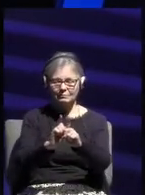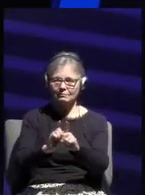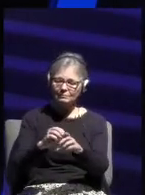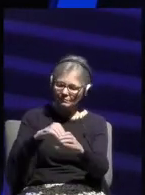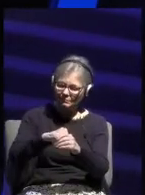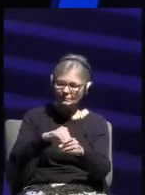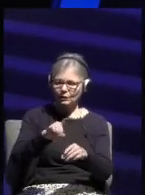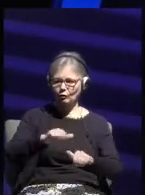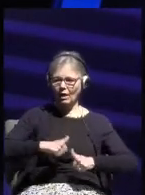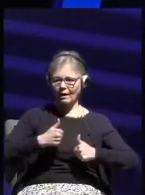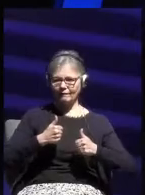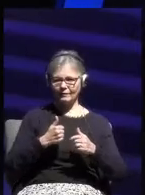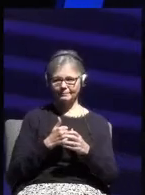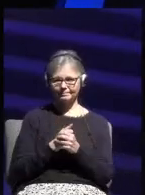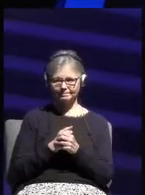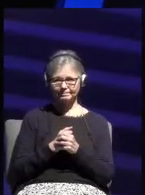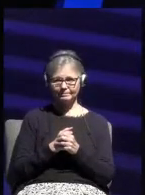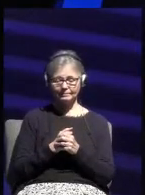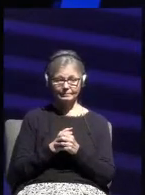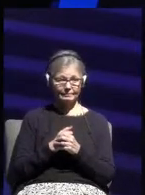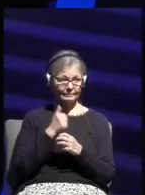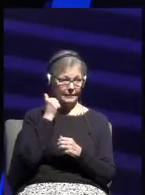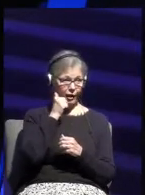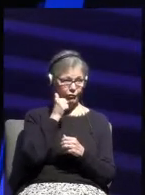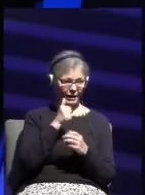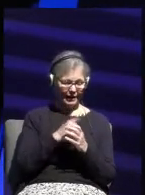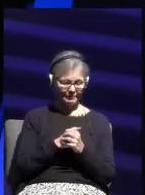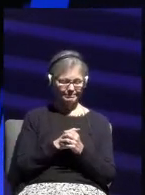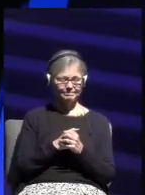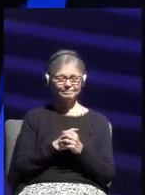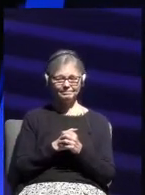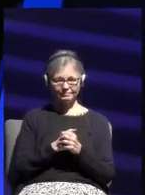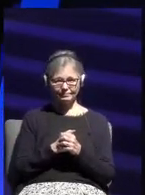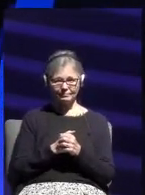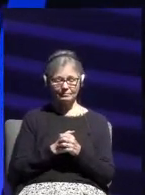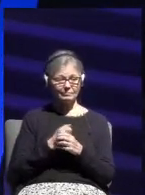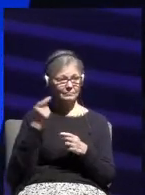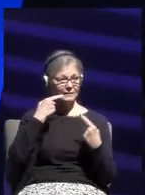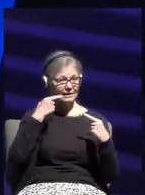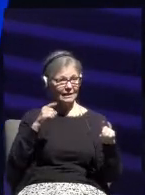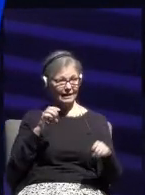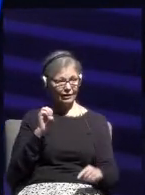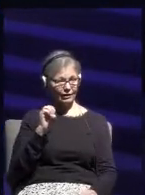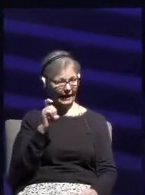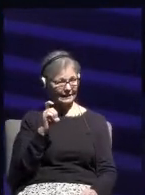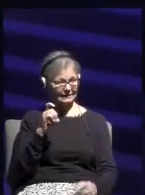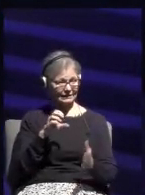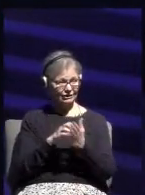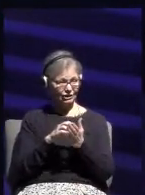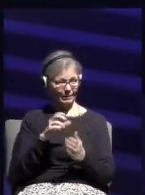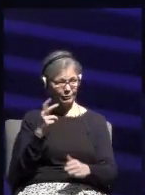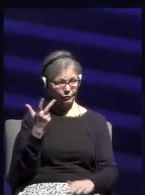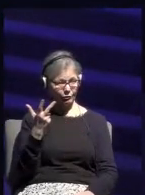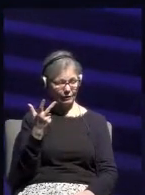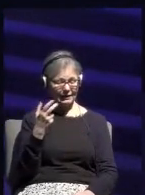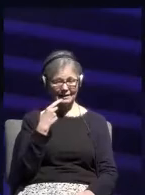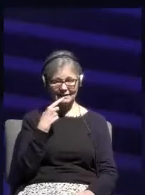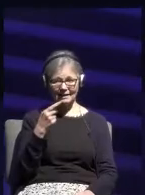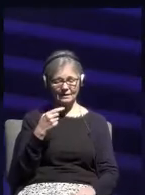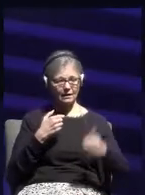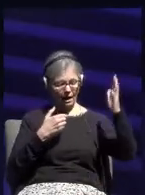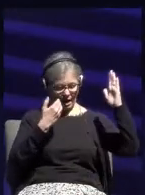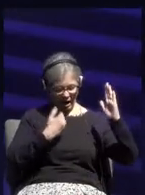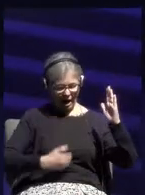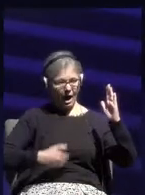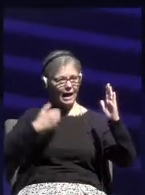your life every single day. He declared in Exodus chapter 3, he says, "And I am